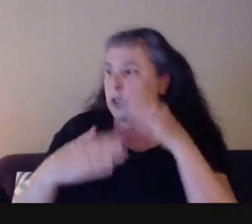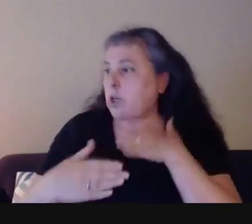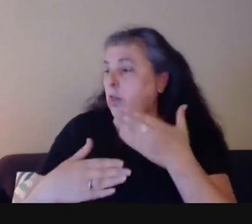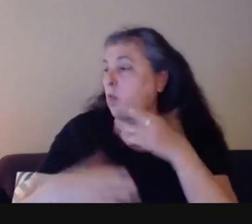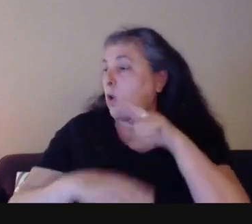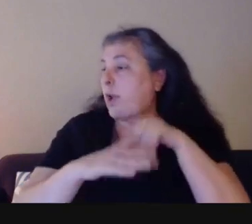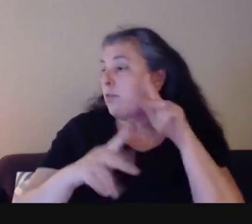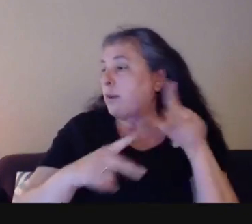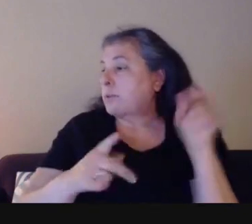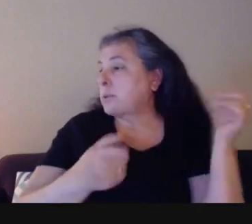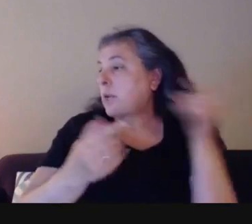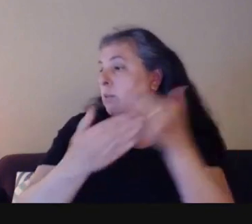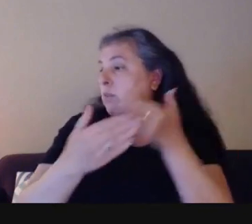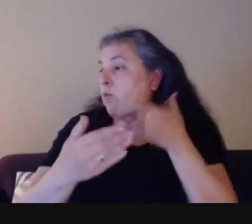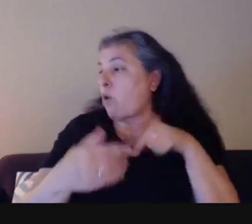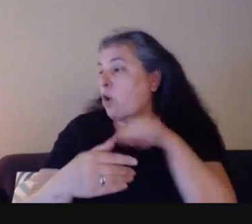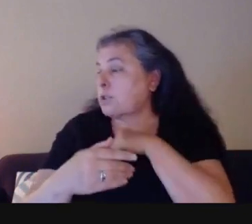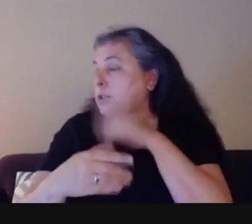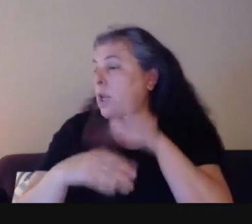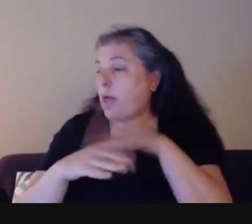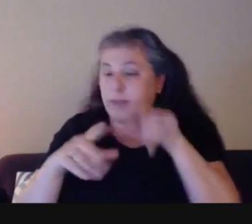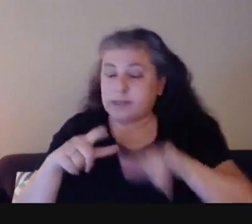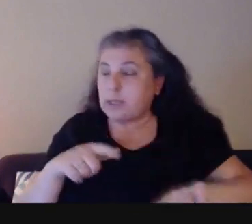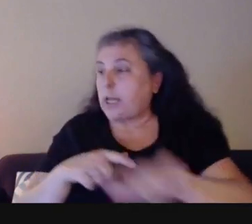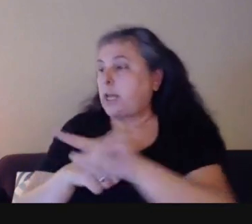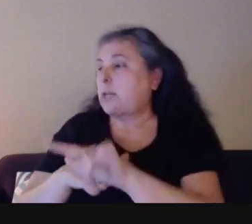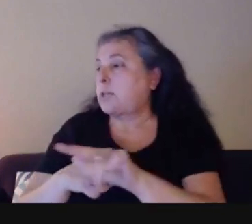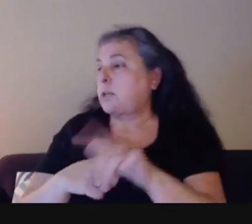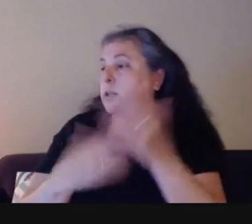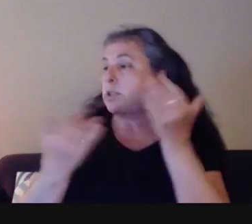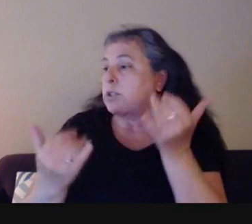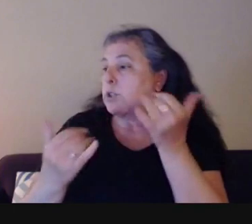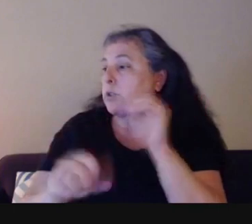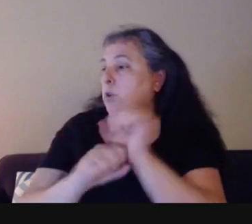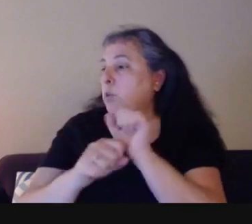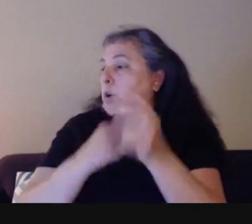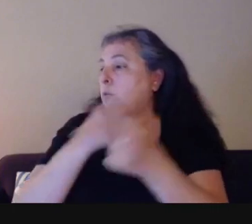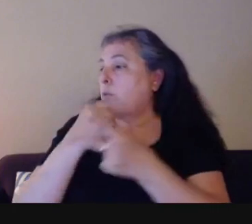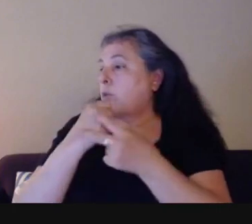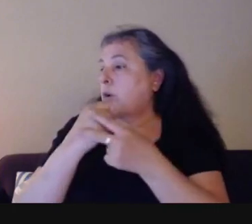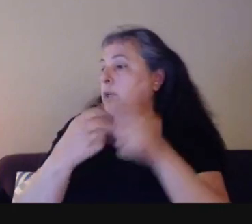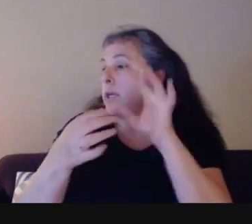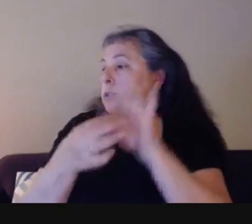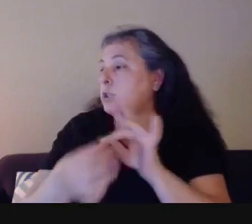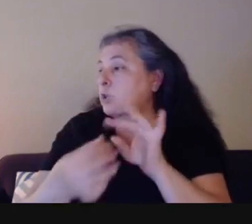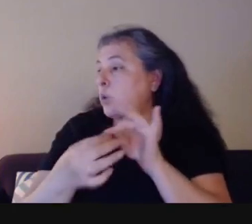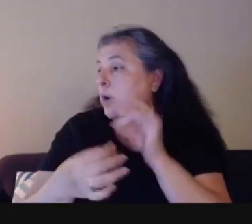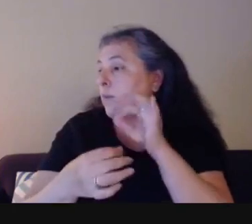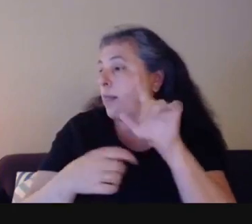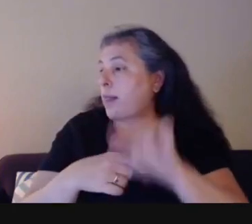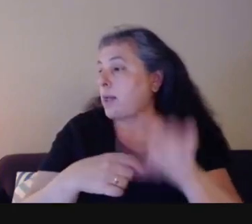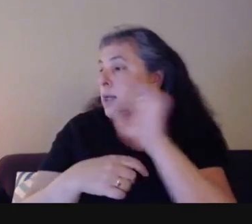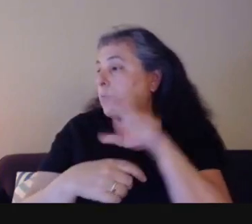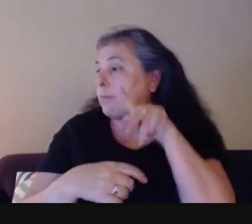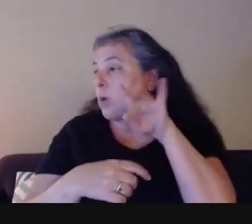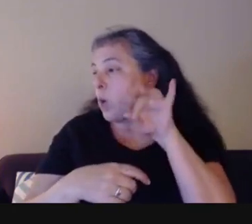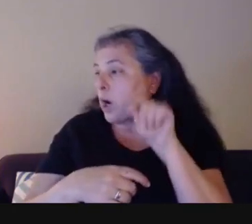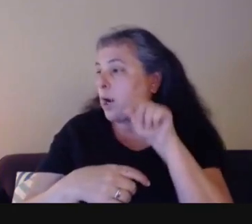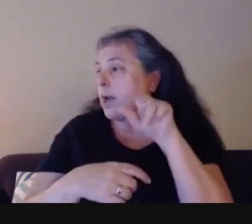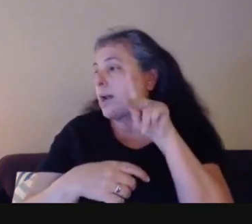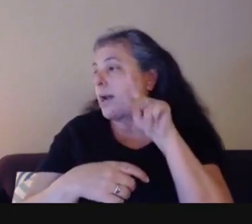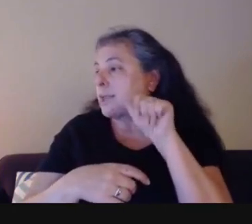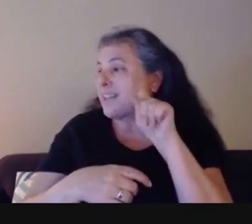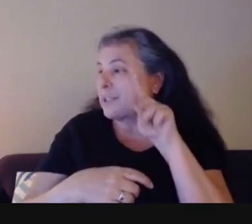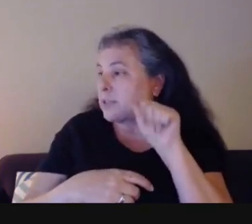Native peoples who came before us on this land. We currently work to preserve and tell the story of the lands of the Peoria,